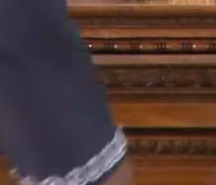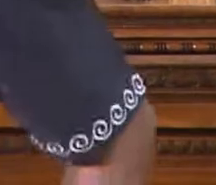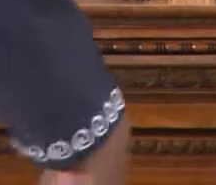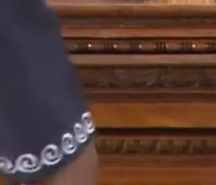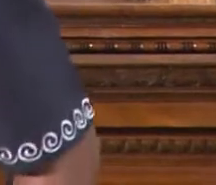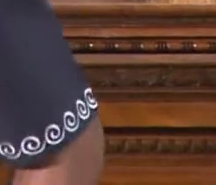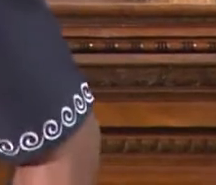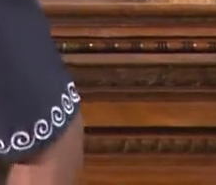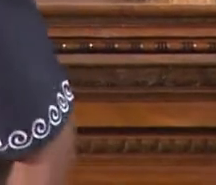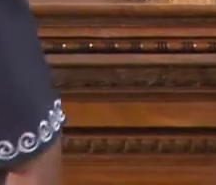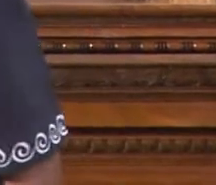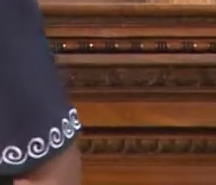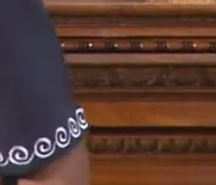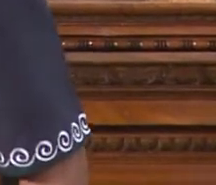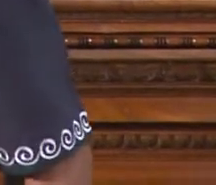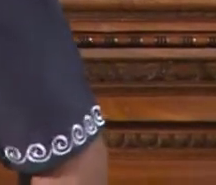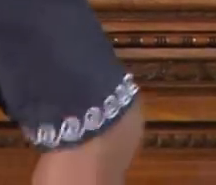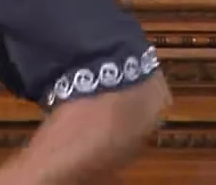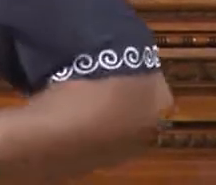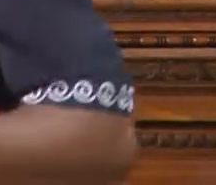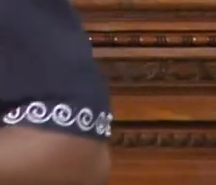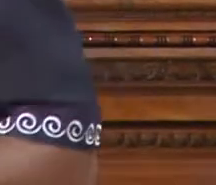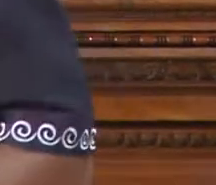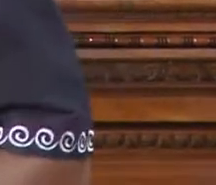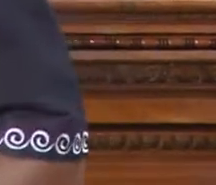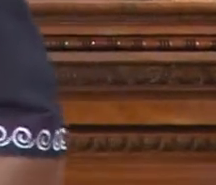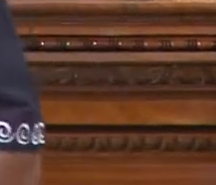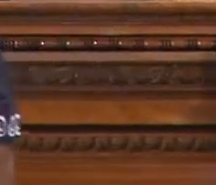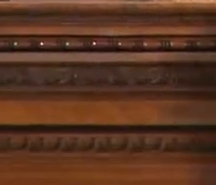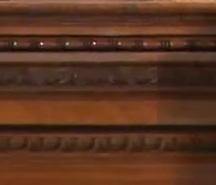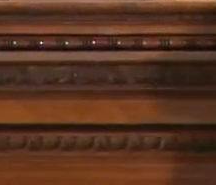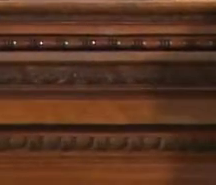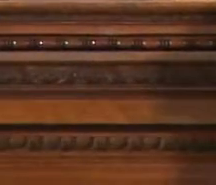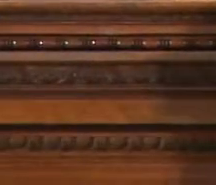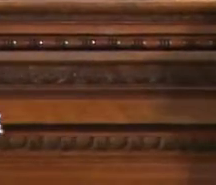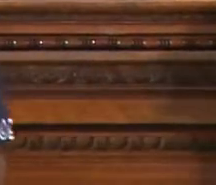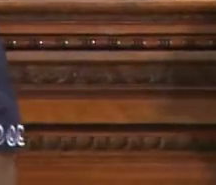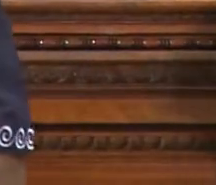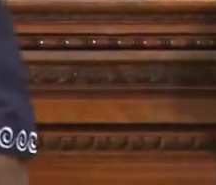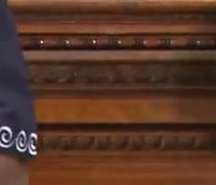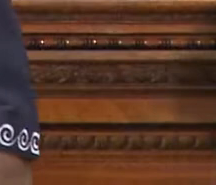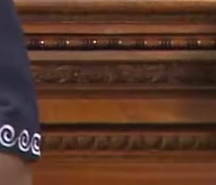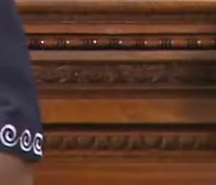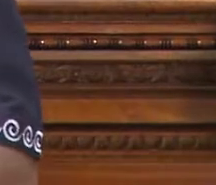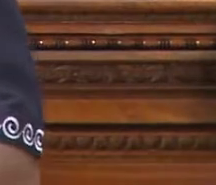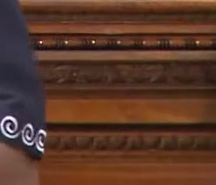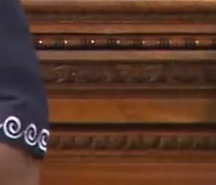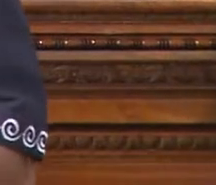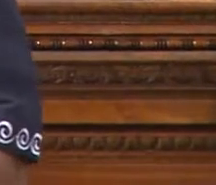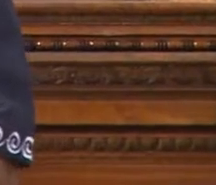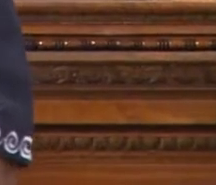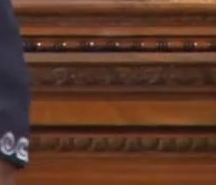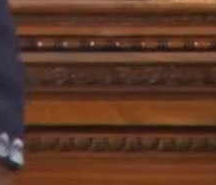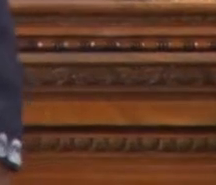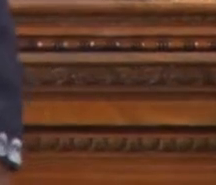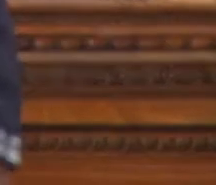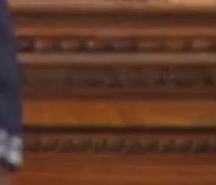We have come to the end of the State of the Province address, and